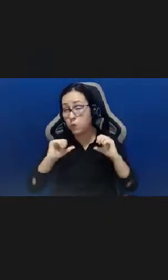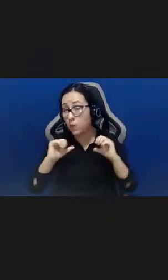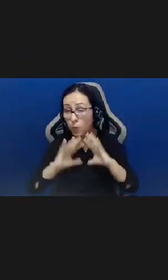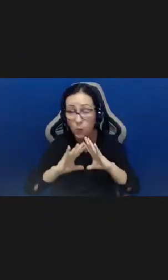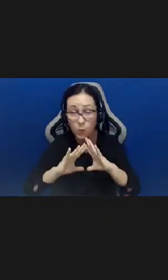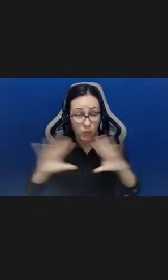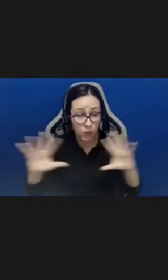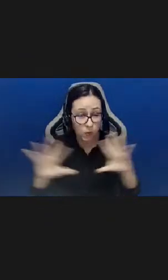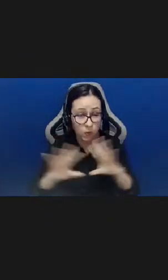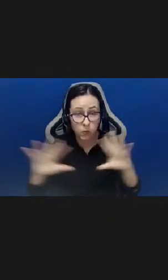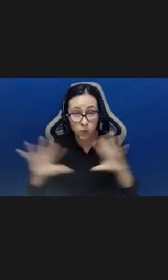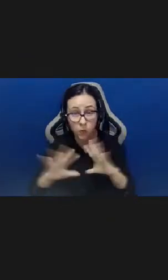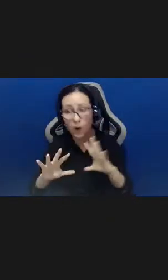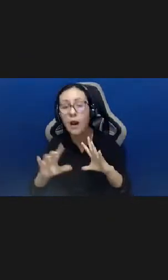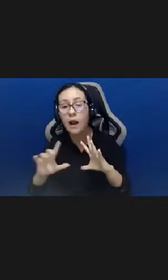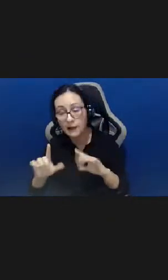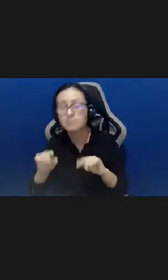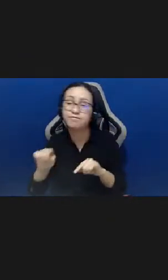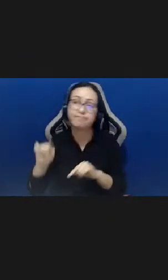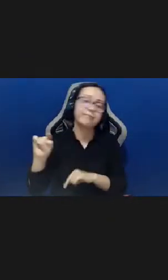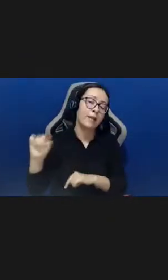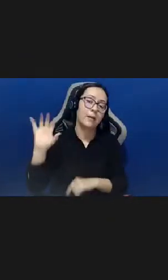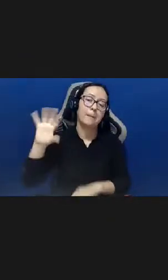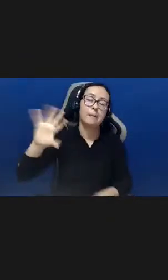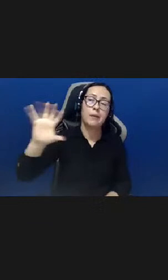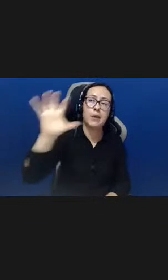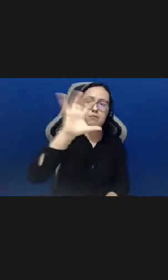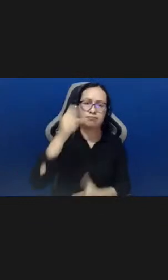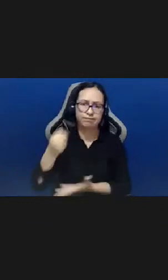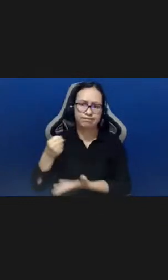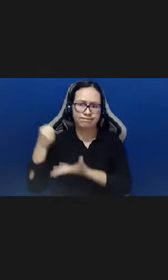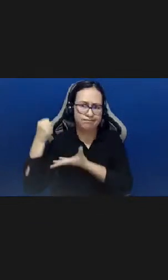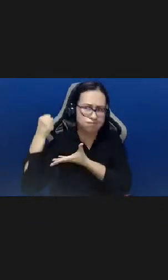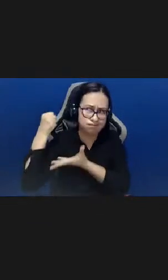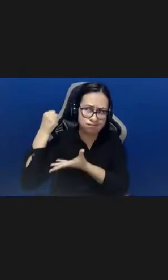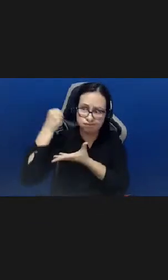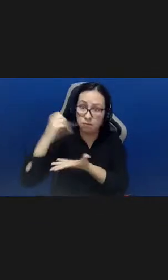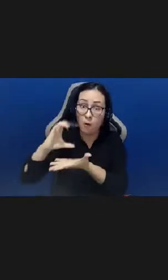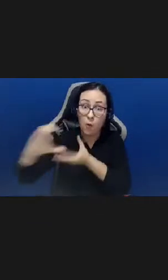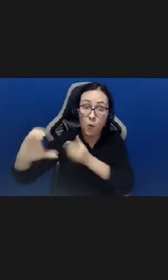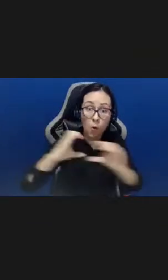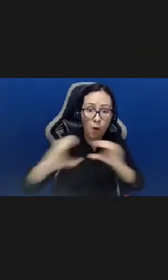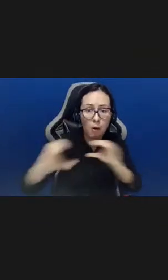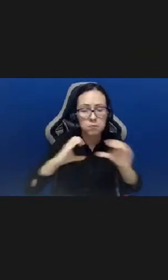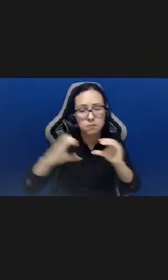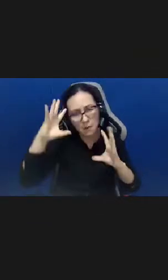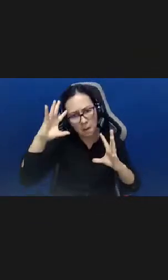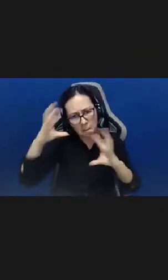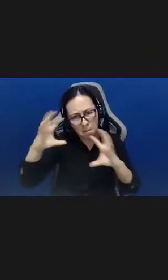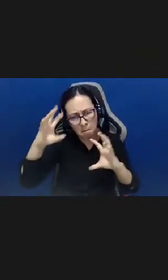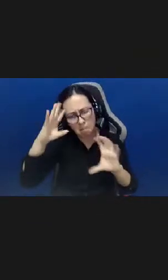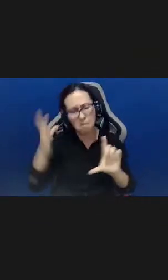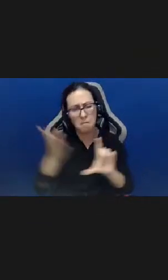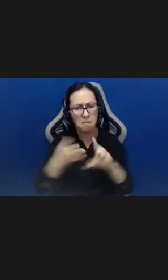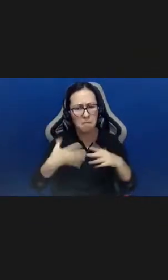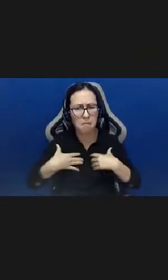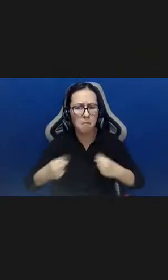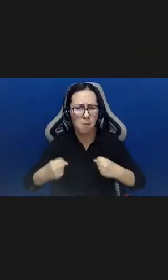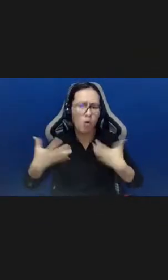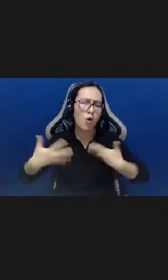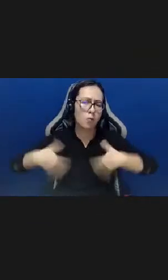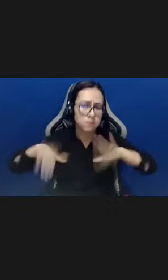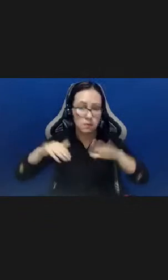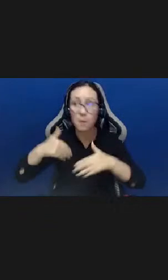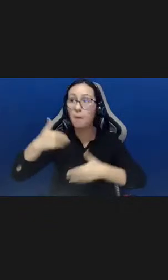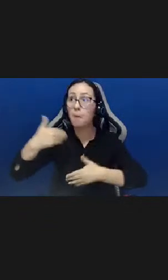countries. Common mental disorders, again, they may increase for a while, but then they'll come back to normal. Those with